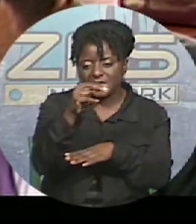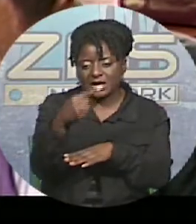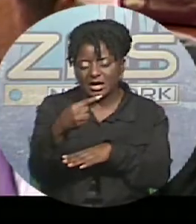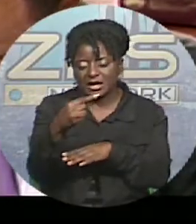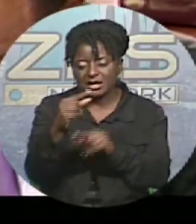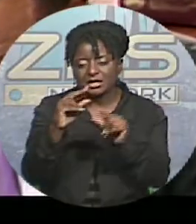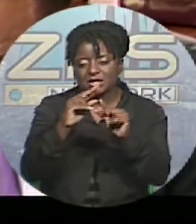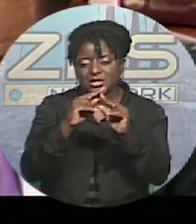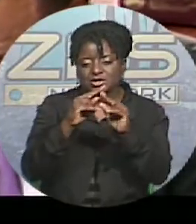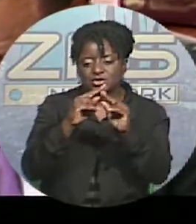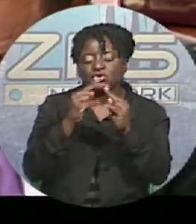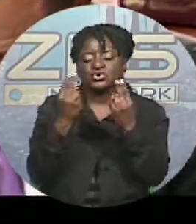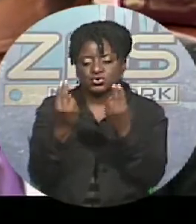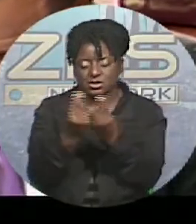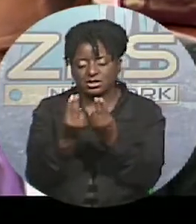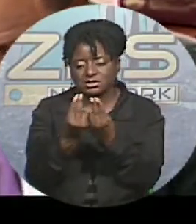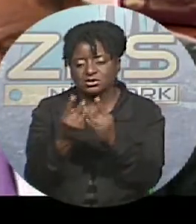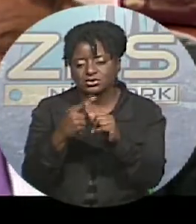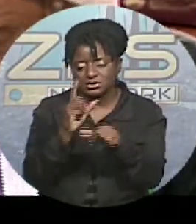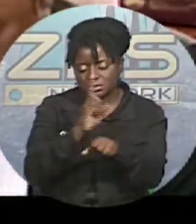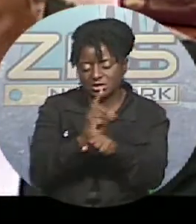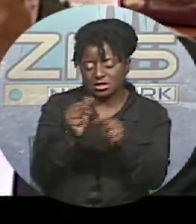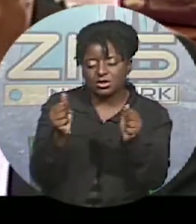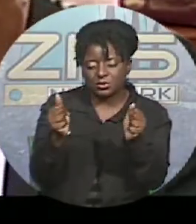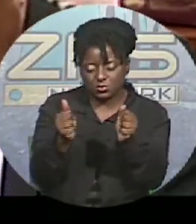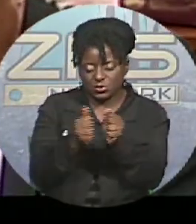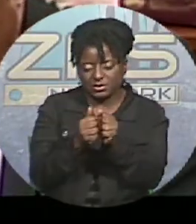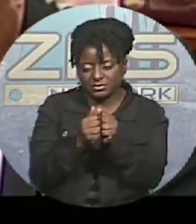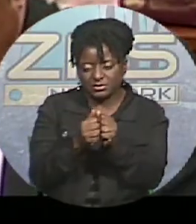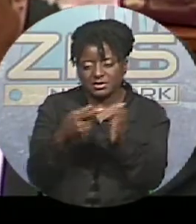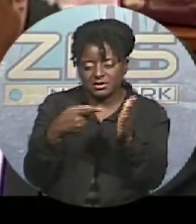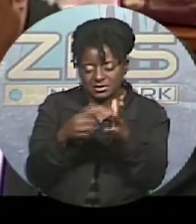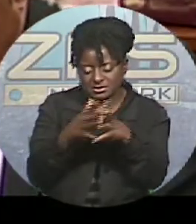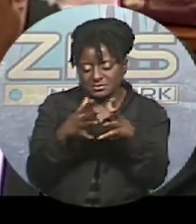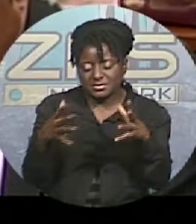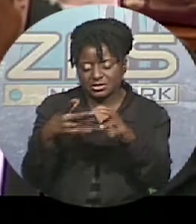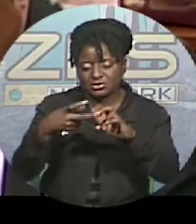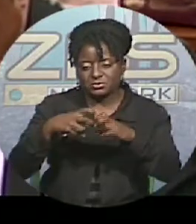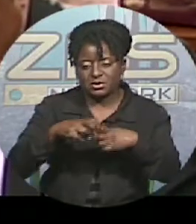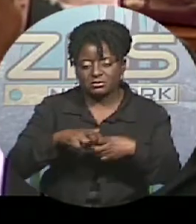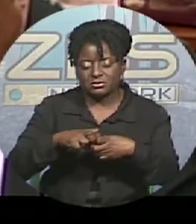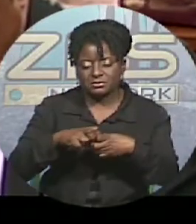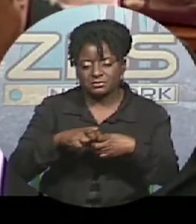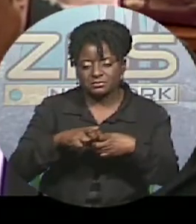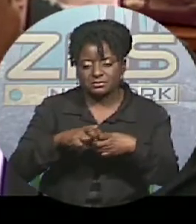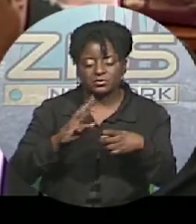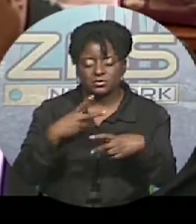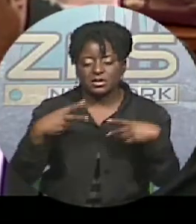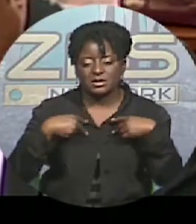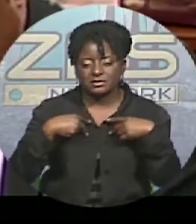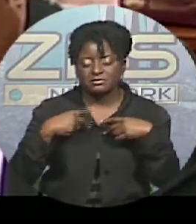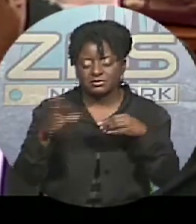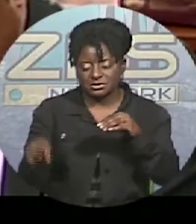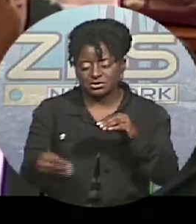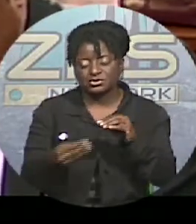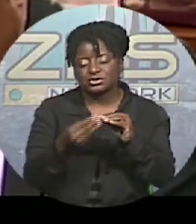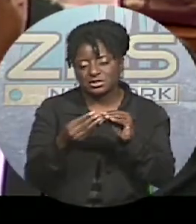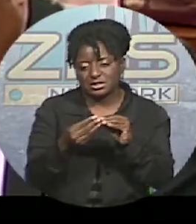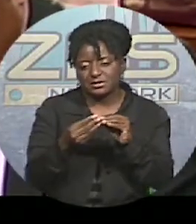Police Force to deal specifically with this major problem that we have. Additionally, Mr.